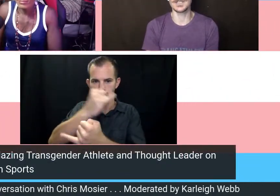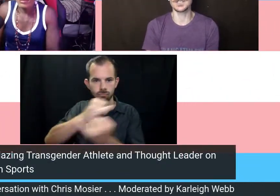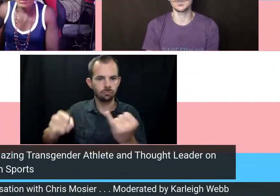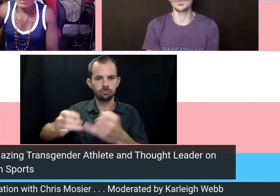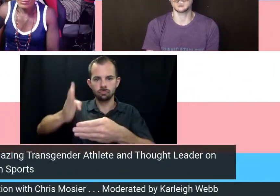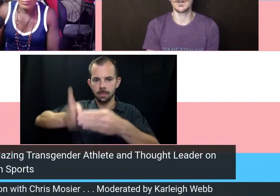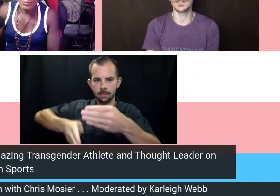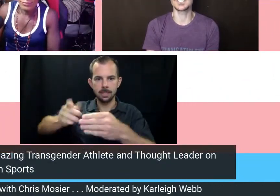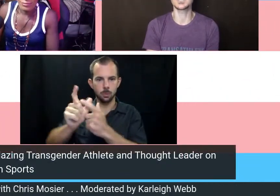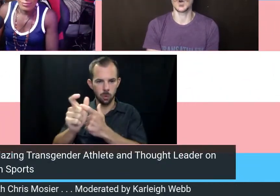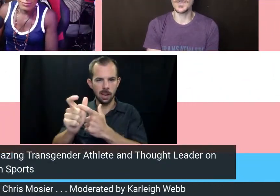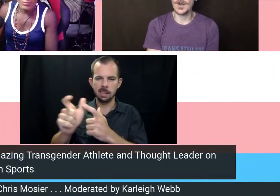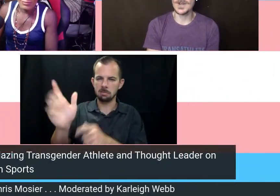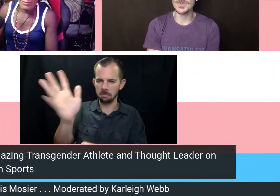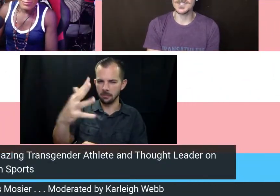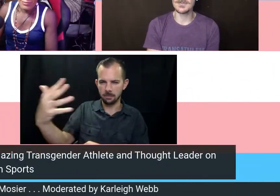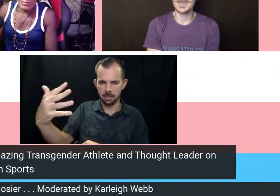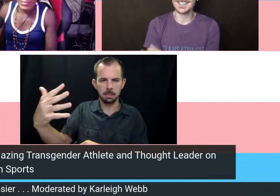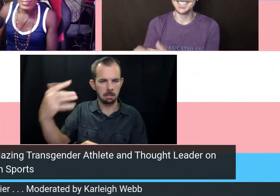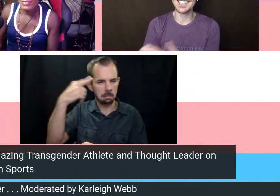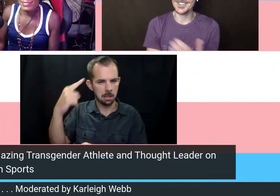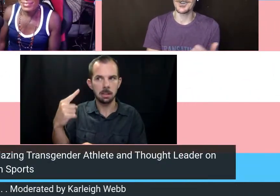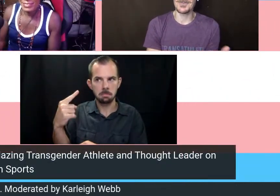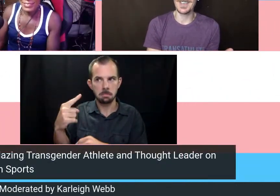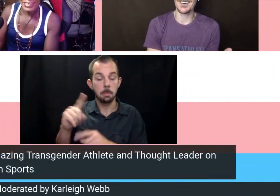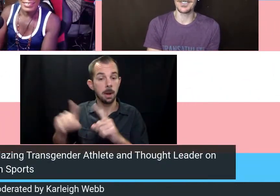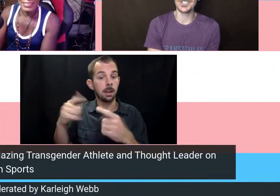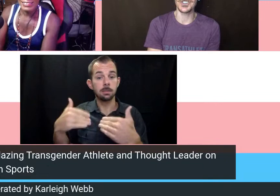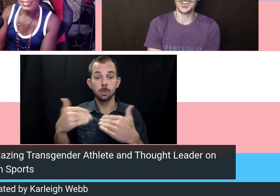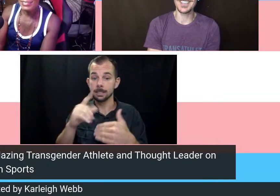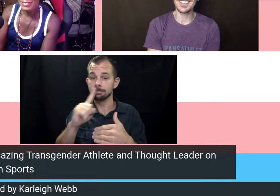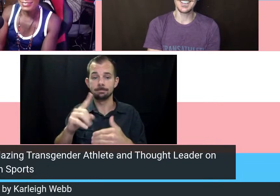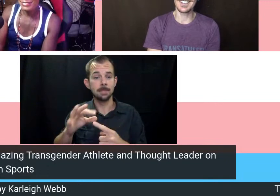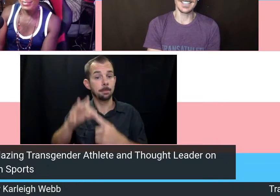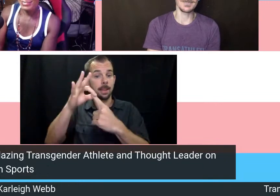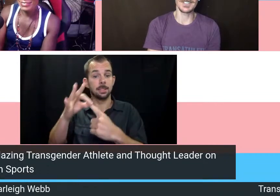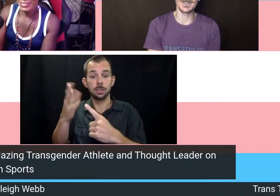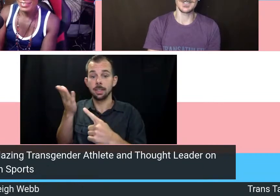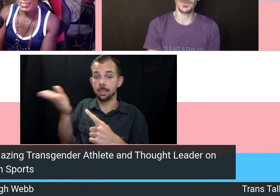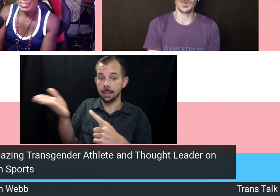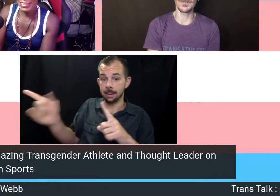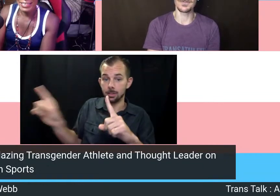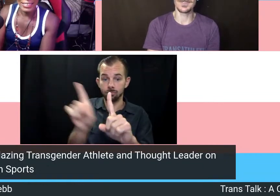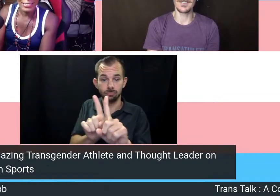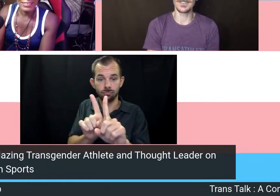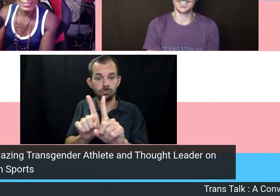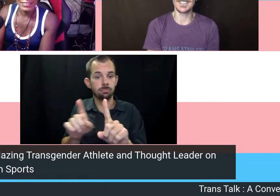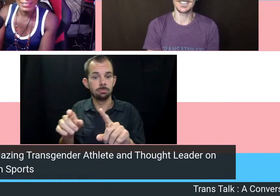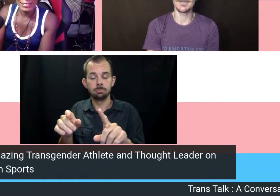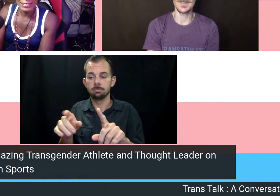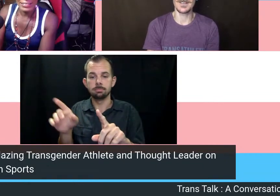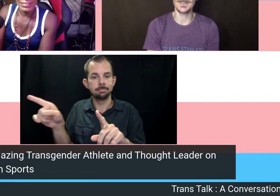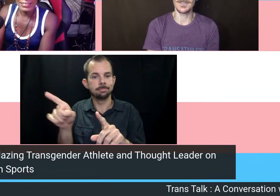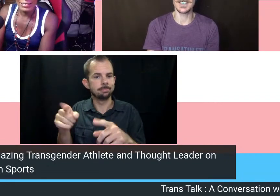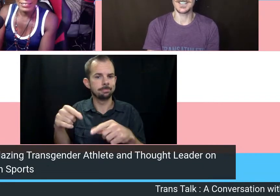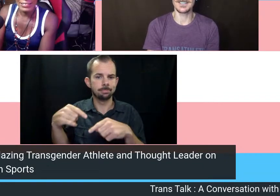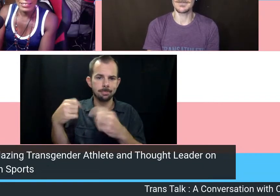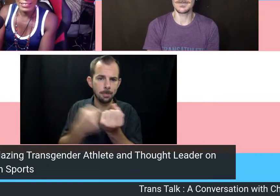special for me to be there to start that race with him because he started me on this journey, and he's been so supportive ever since